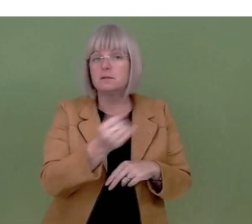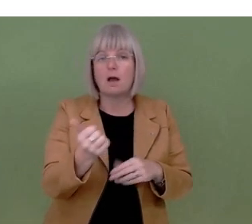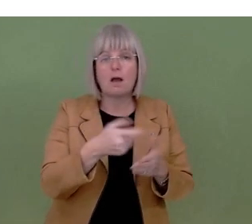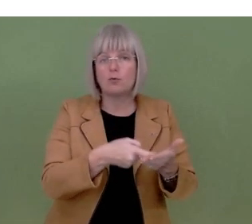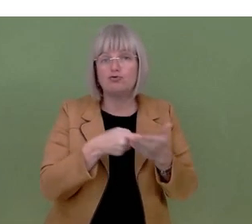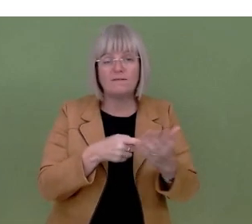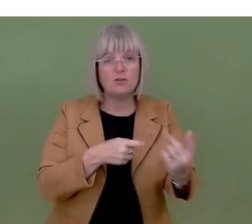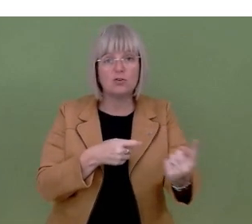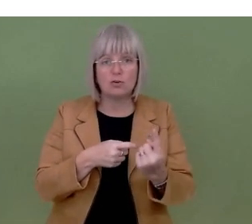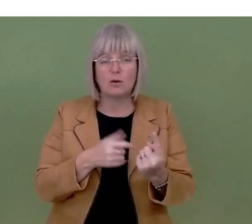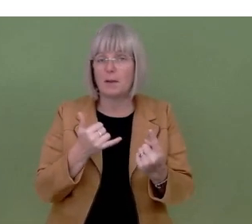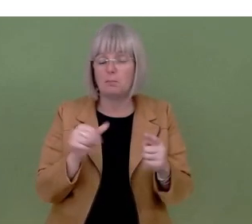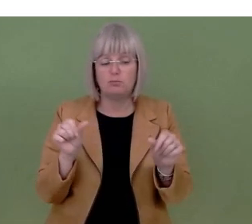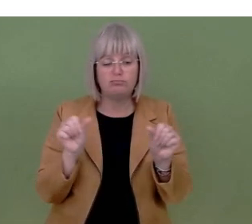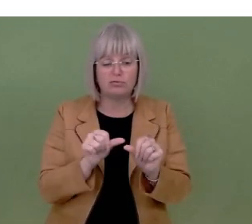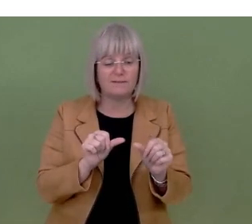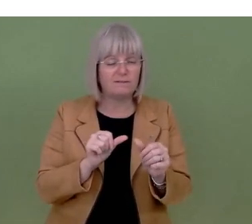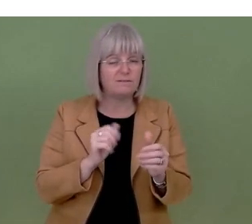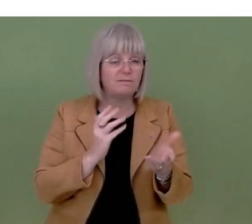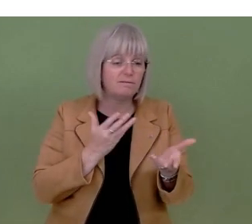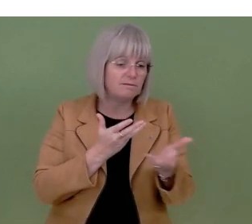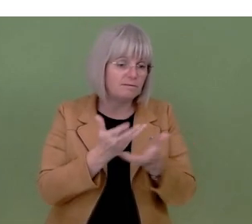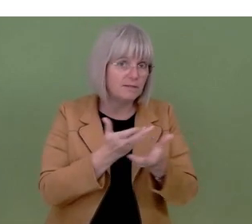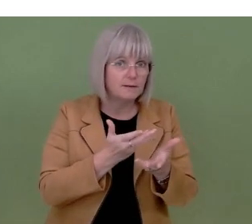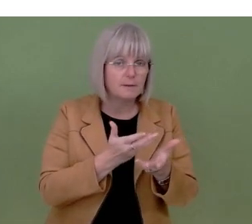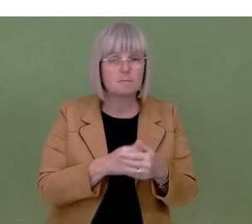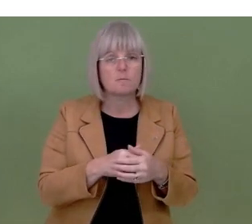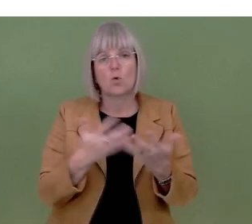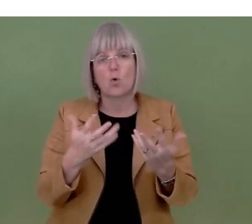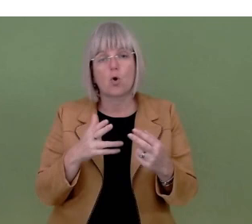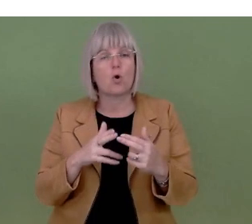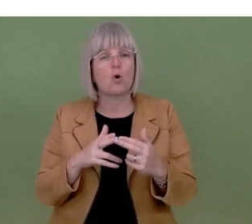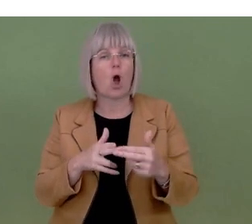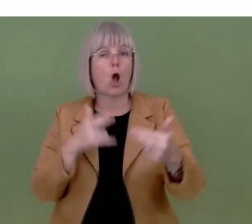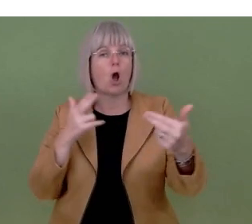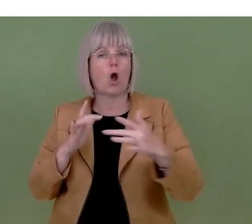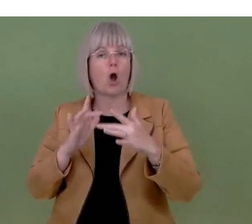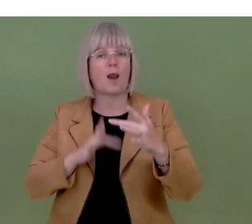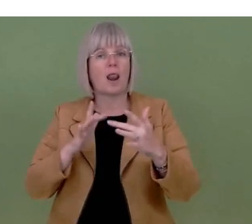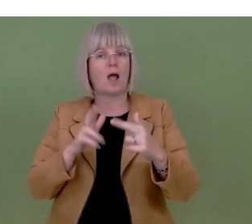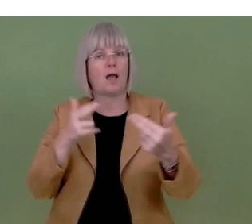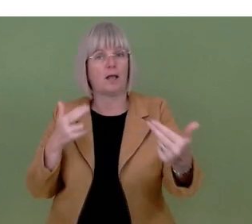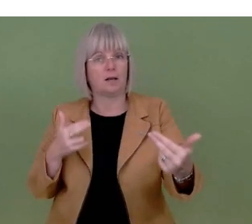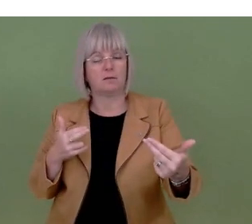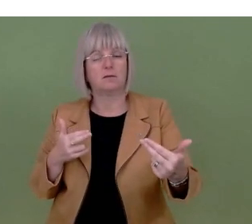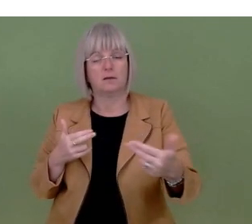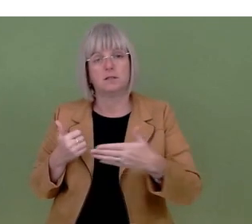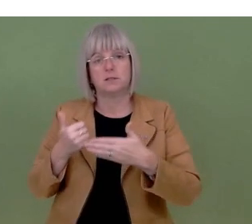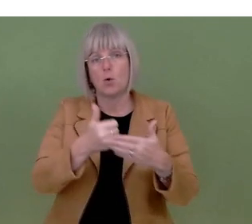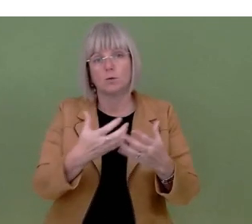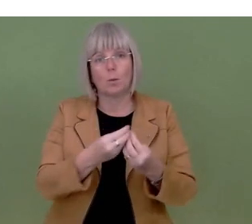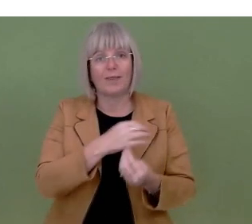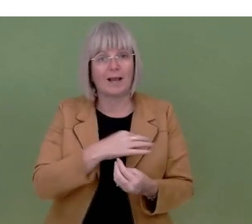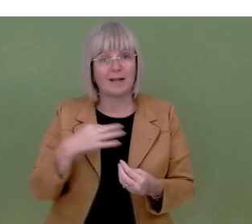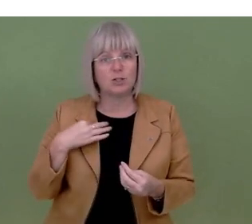and consultation. Some of them may be offered an online program, which is supported by a clinician, which is based on